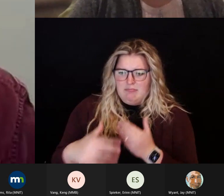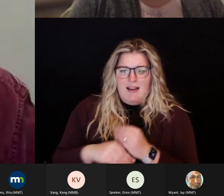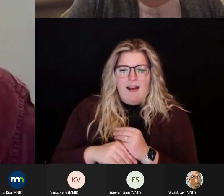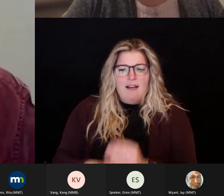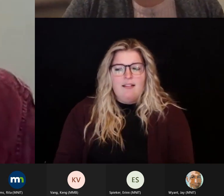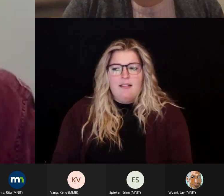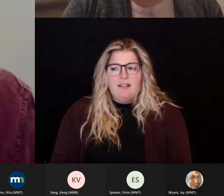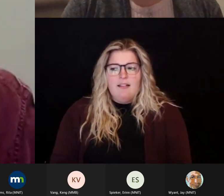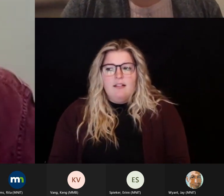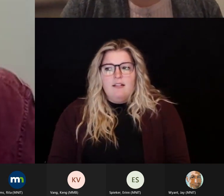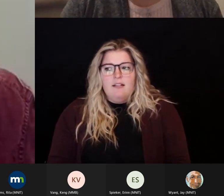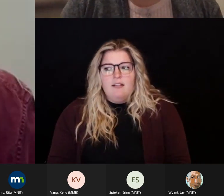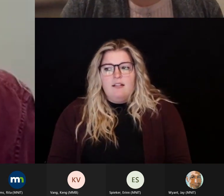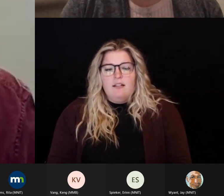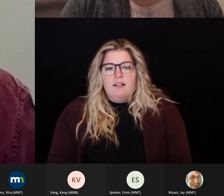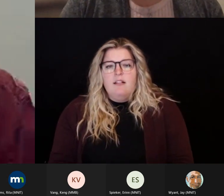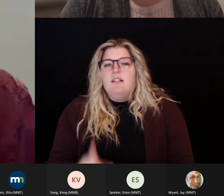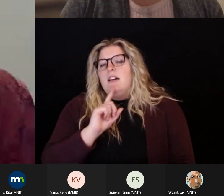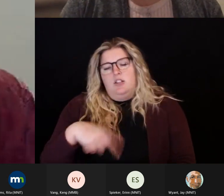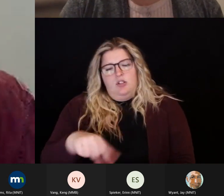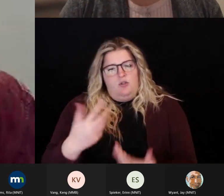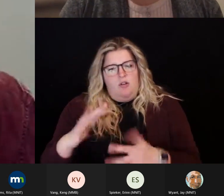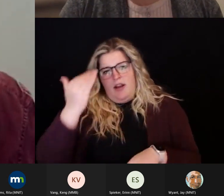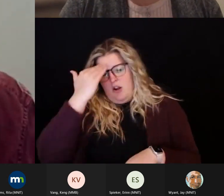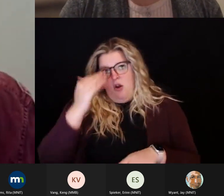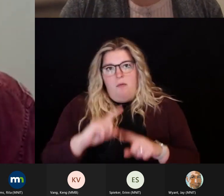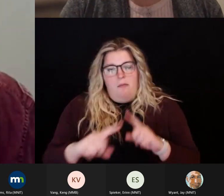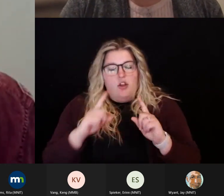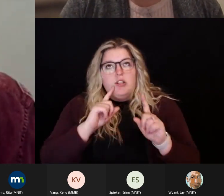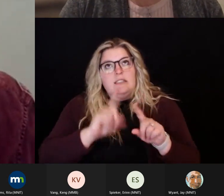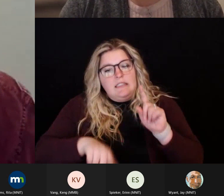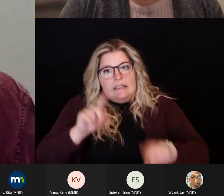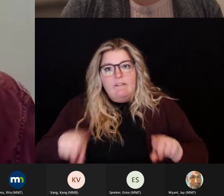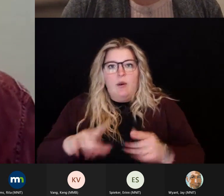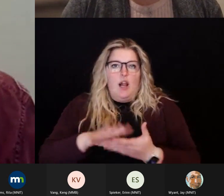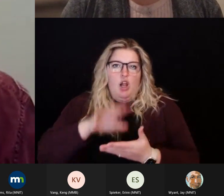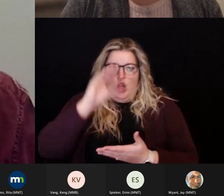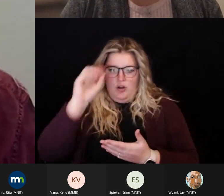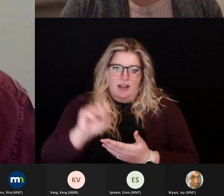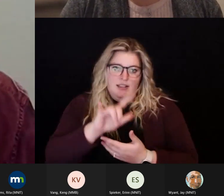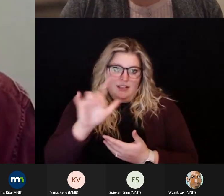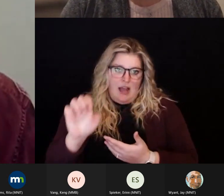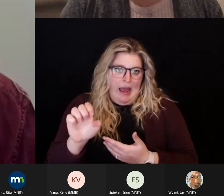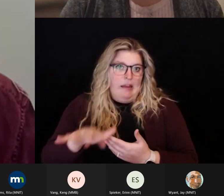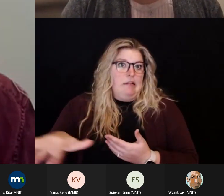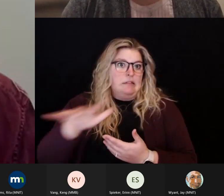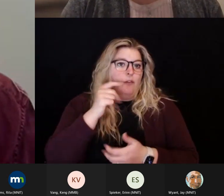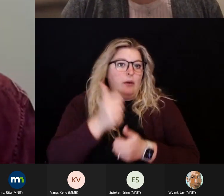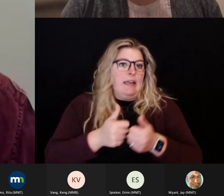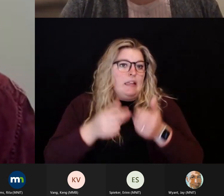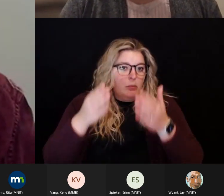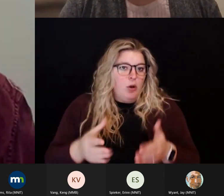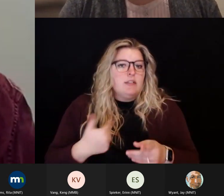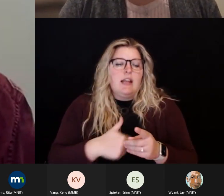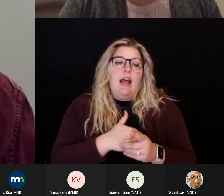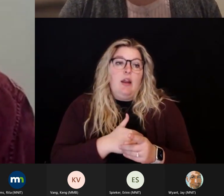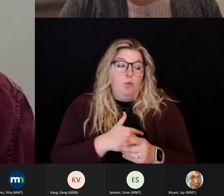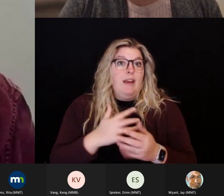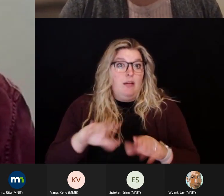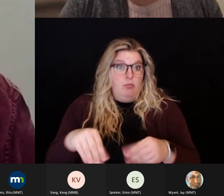As I'm sure you all know, there are a variety of learning styles out there, and we try to accommodate those in the training that